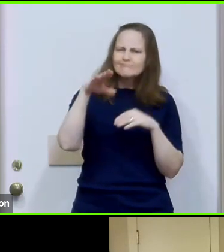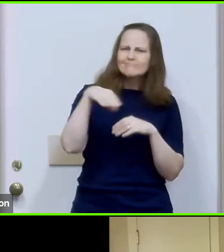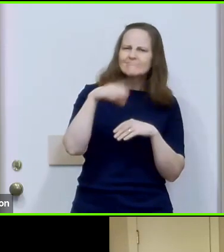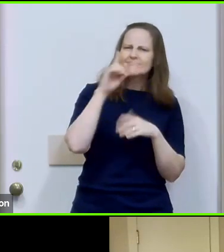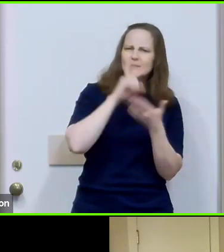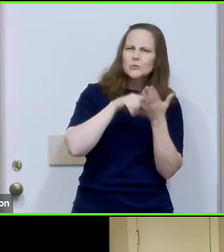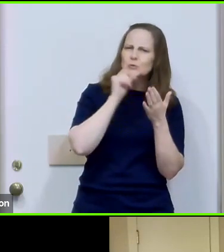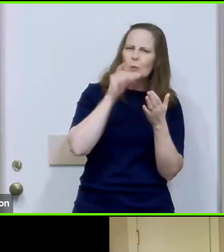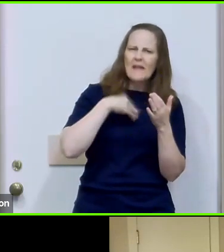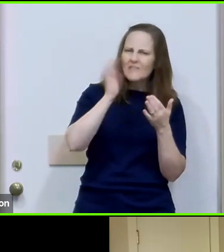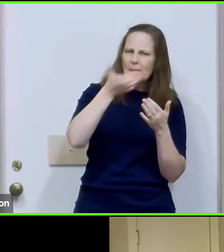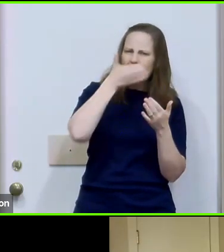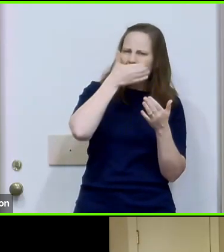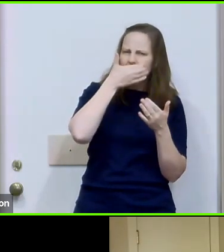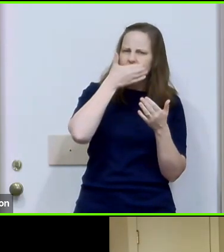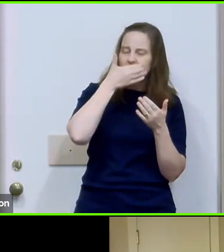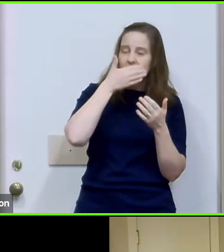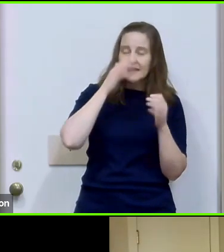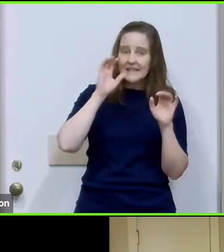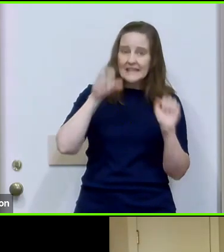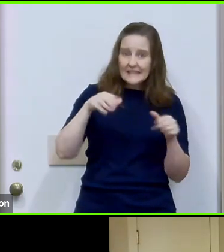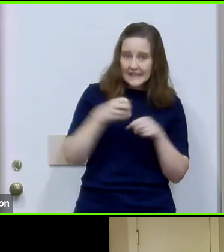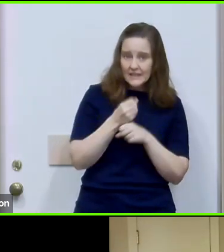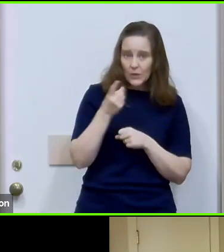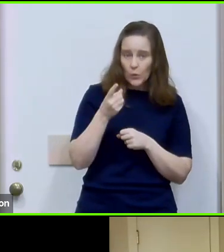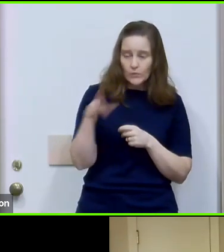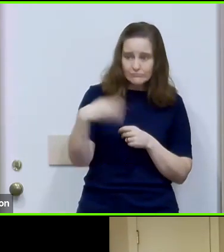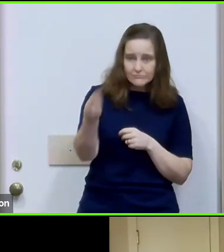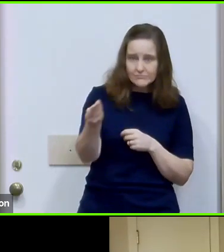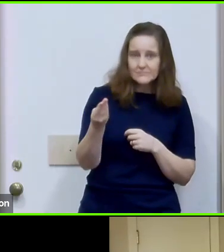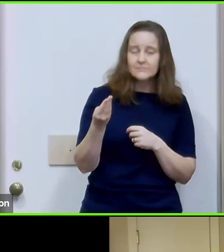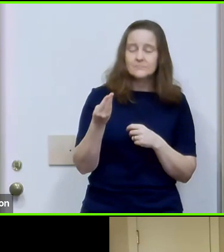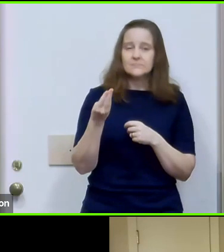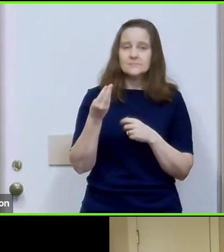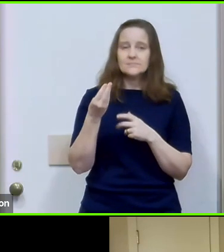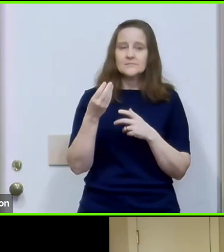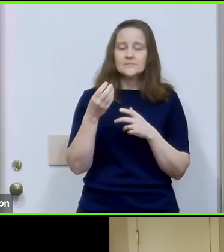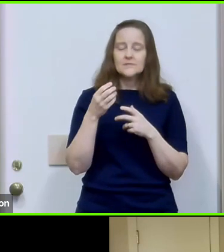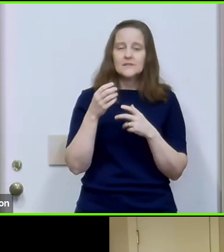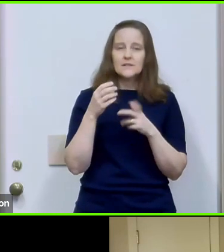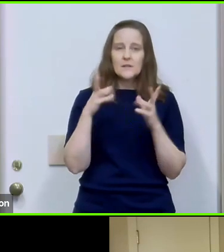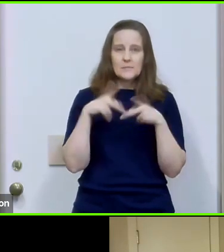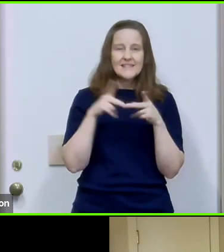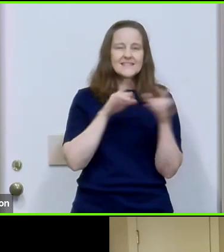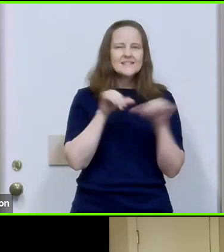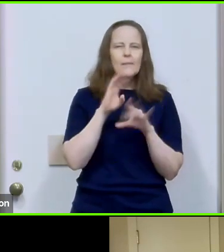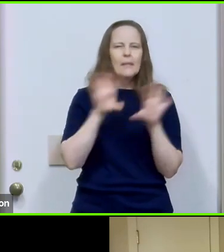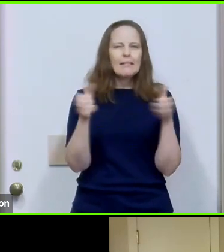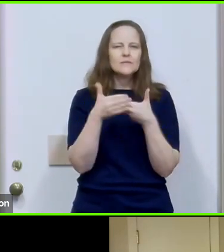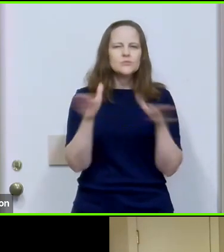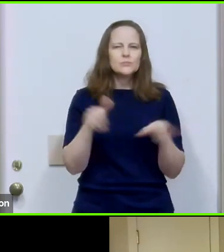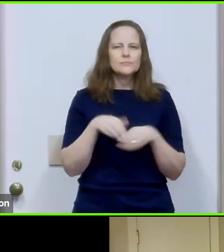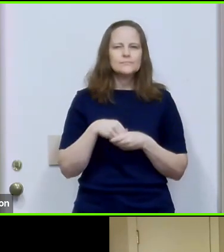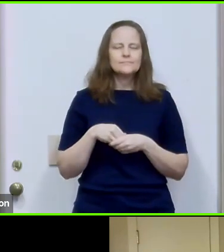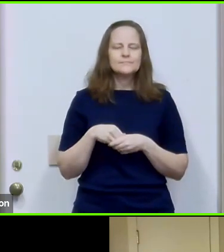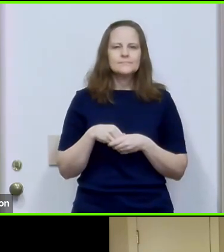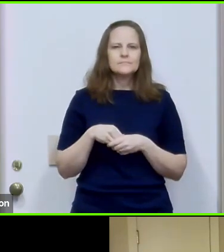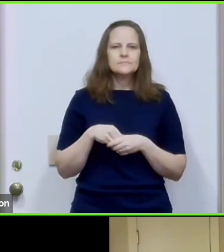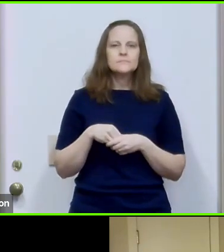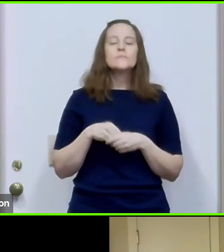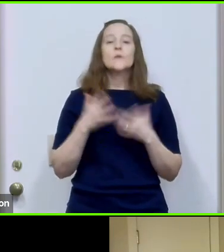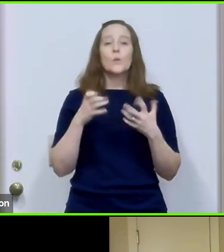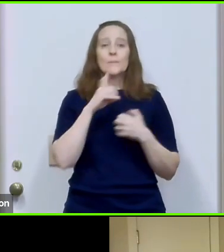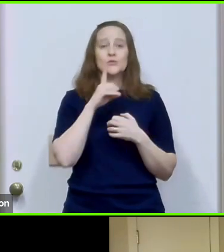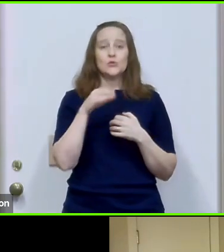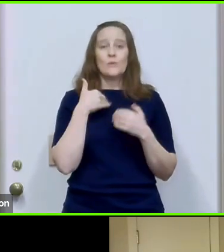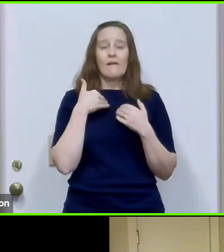mask. You can get one and then list a resource. The same thing in a classroom. In fact, I wanna make sure that we have